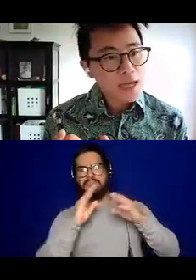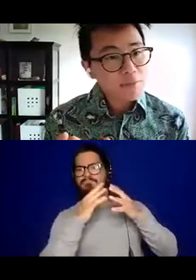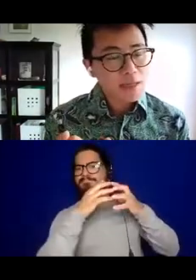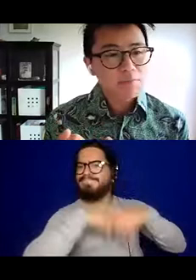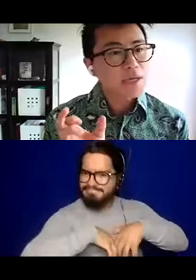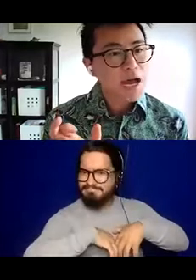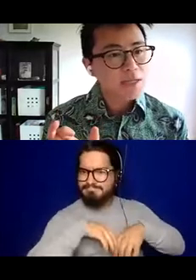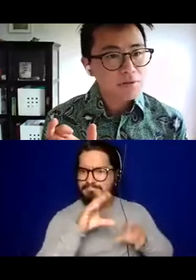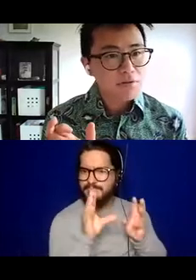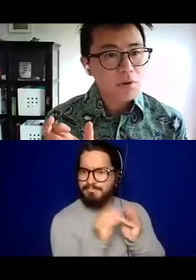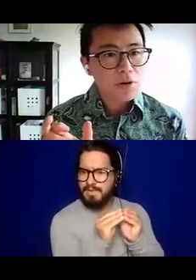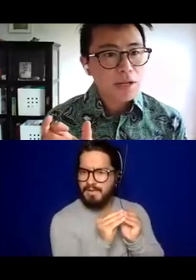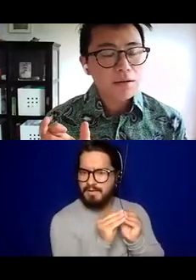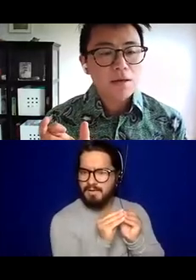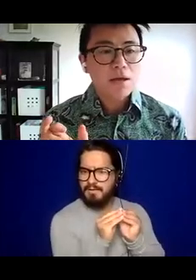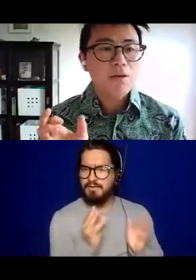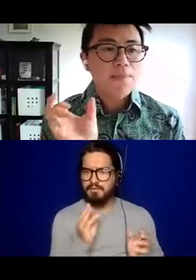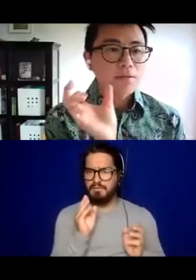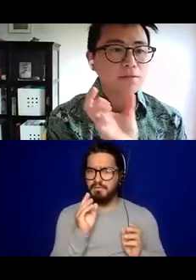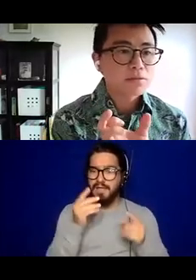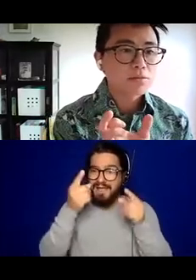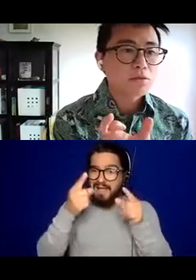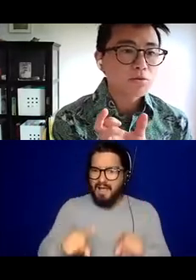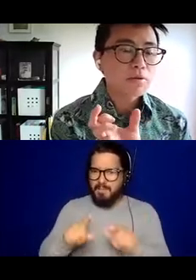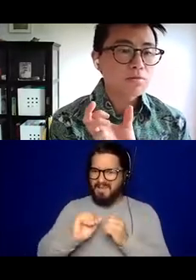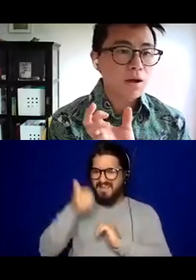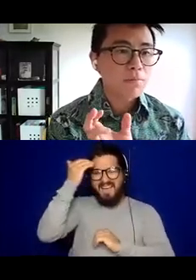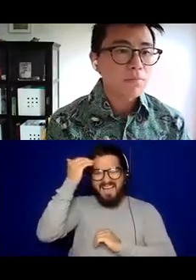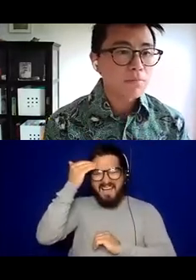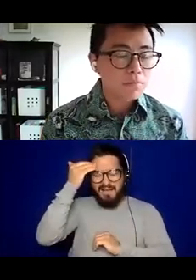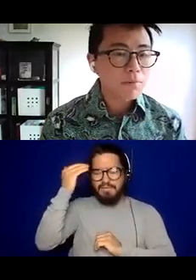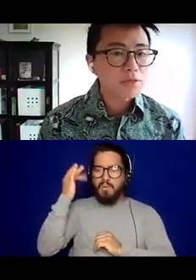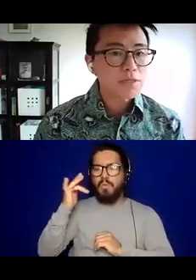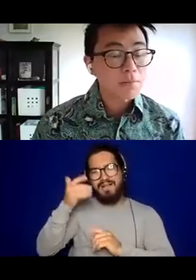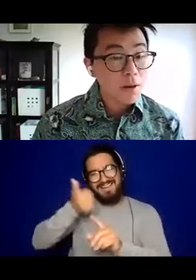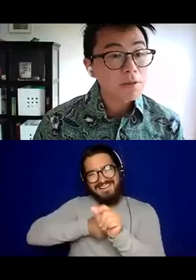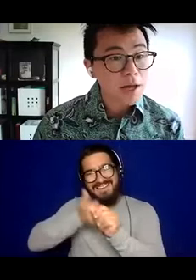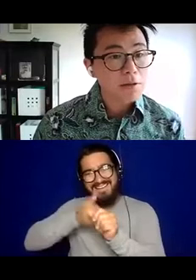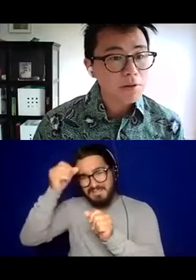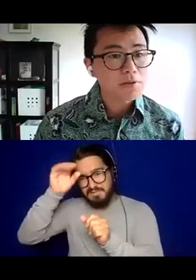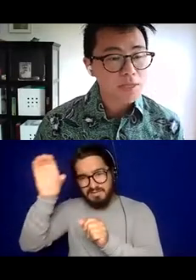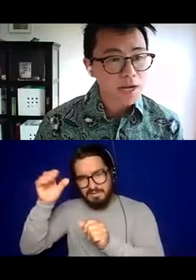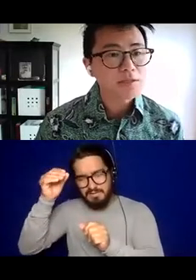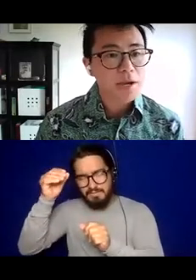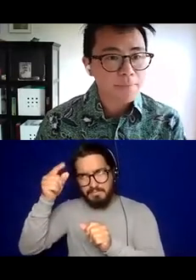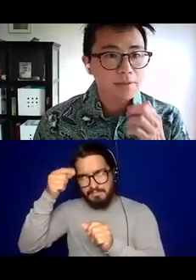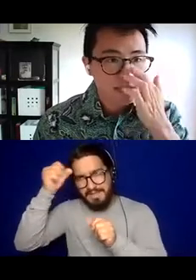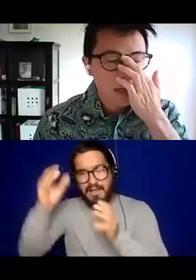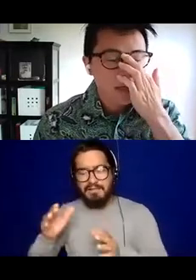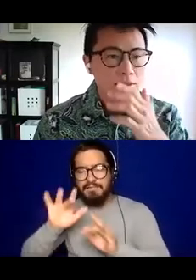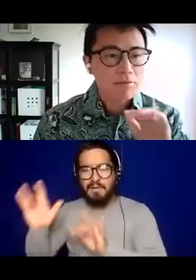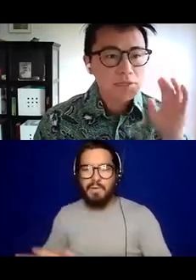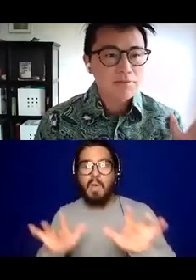this came to light because activists reported it, and then Zoom posted in a public blog post that that is what